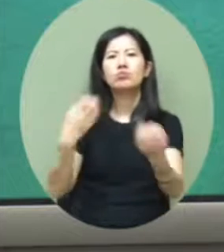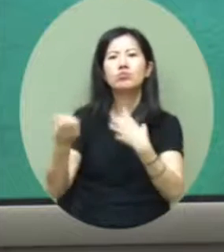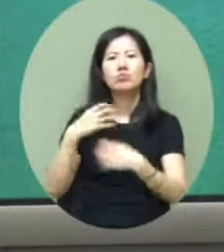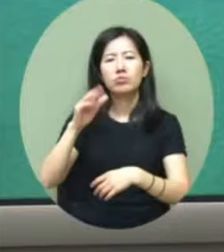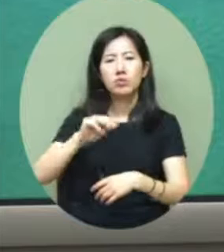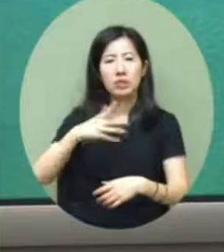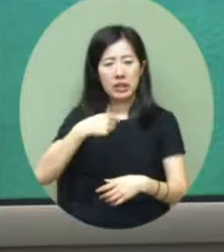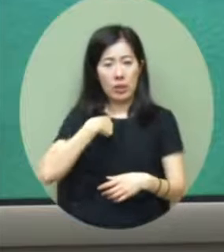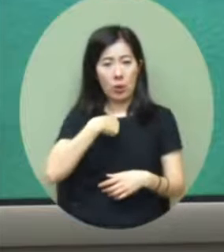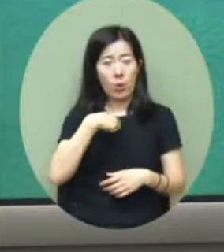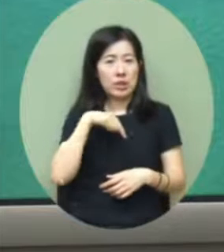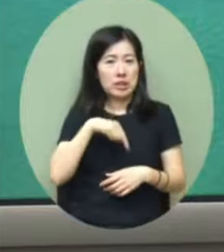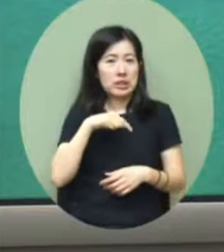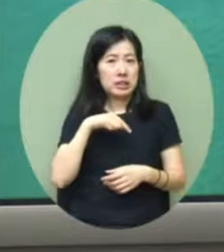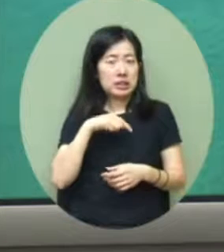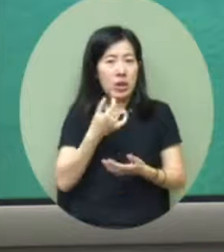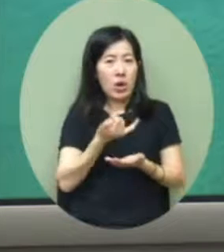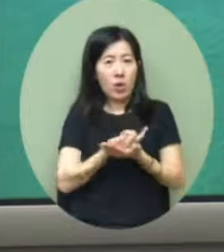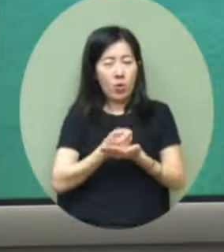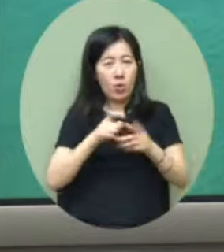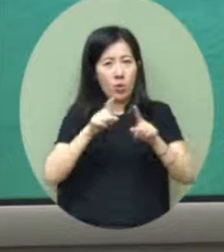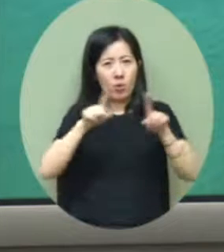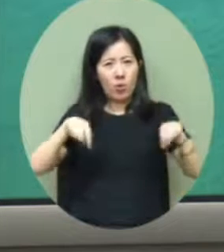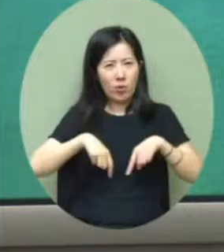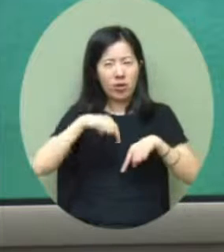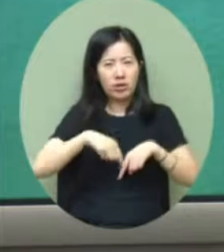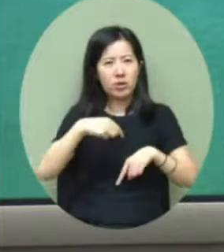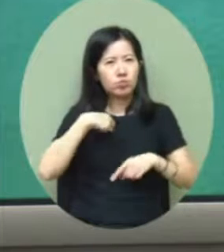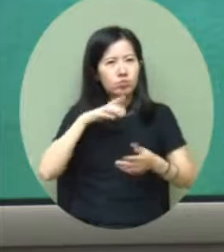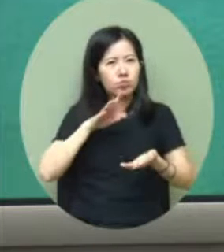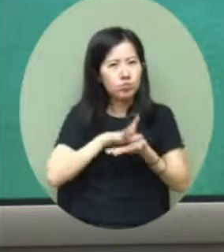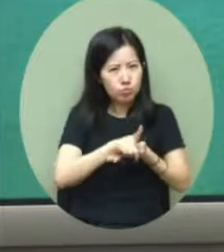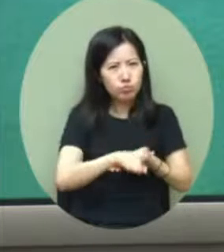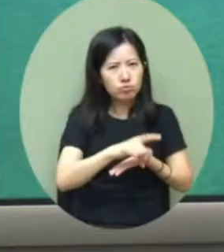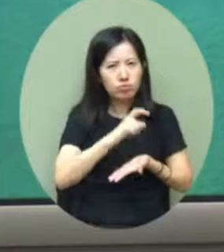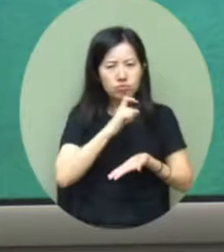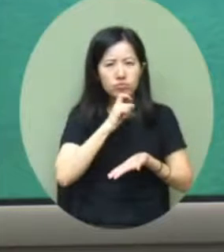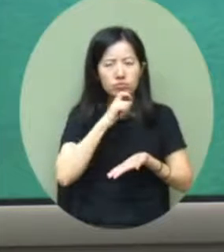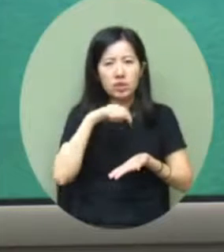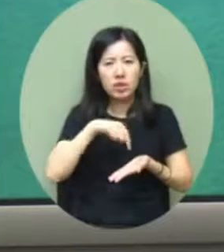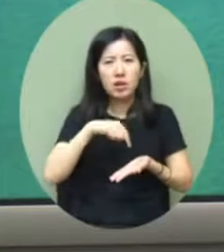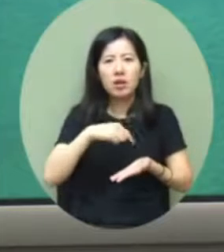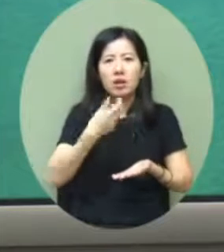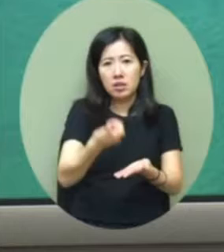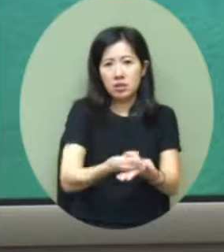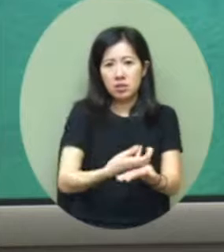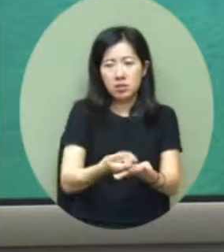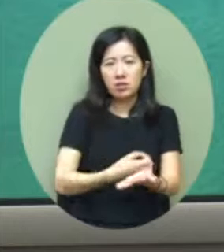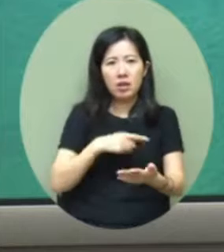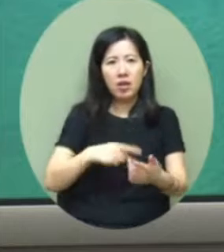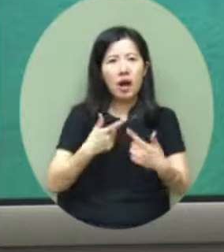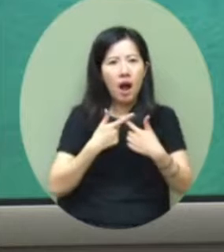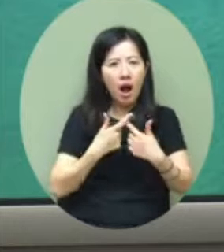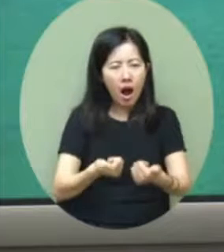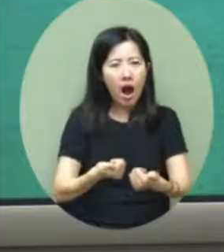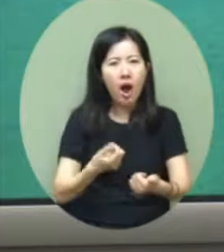is entitled to their opinion. We have been very professional and serious when it comes